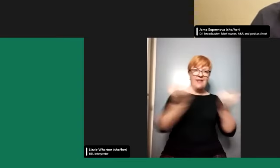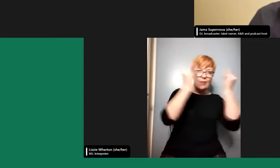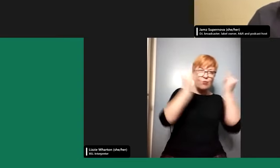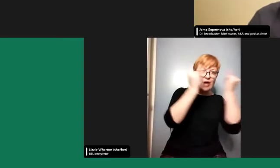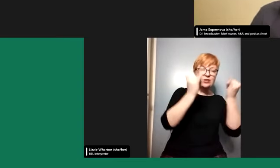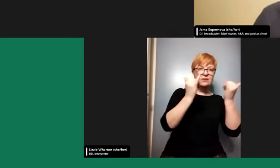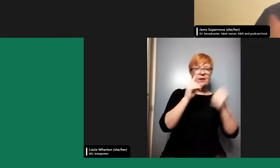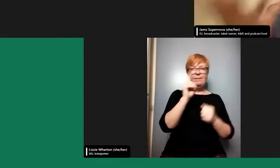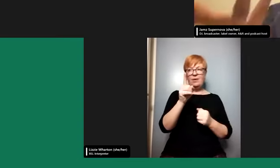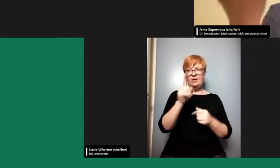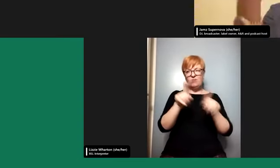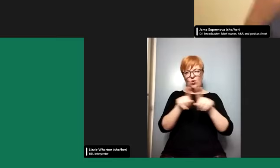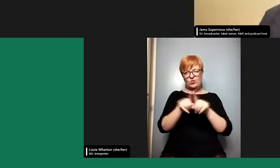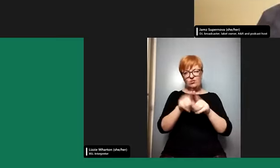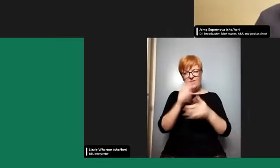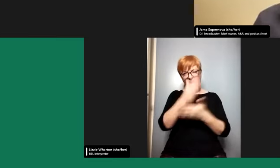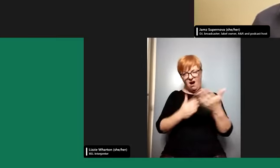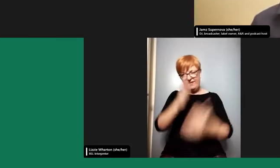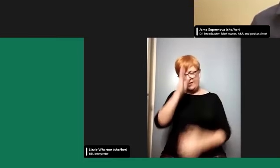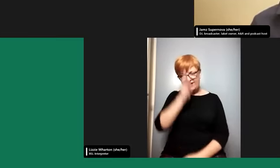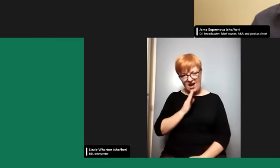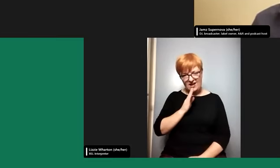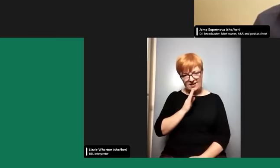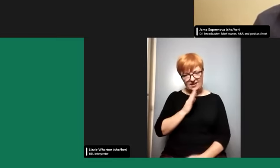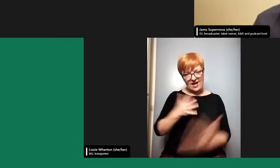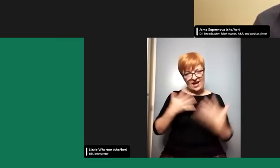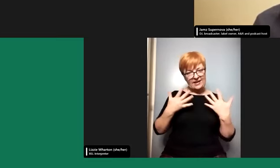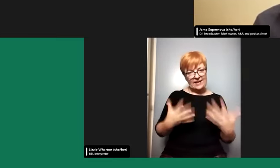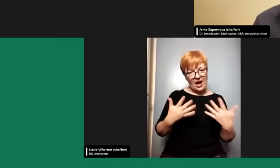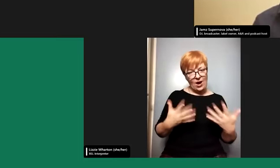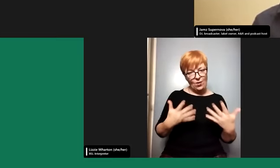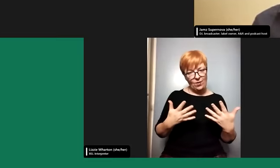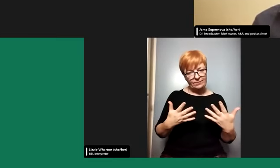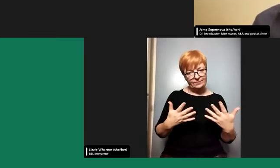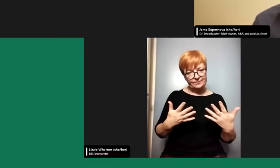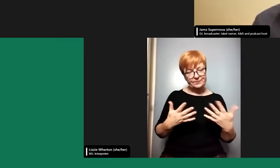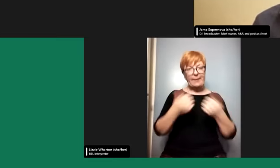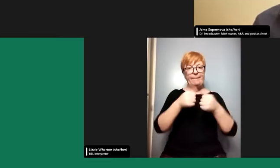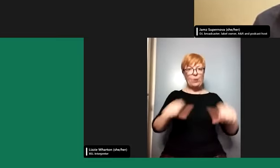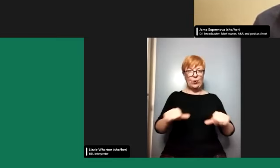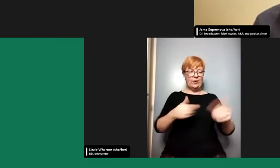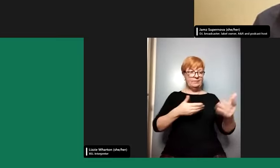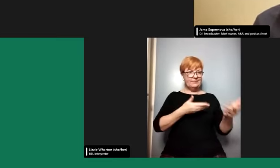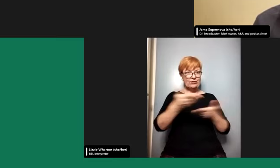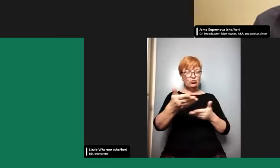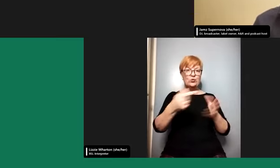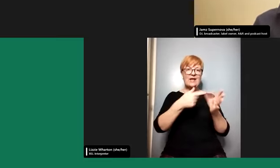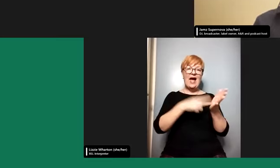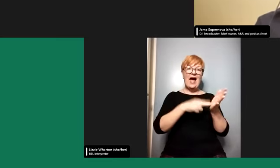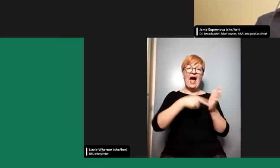well. So I'd like to introduce Anthony Joseph now to do a little reading, and we'll have a chat after. Anthony, the floor is